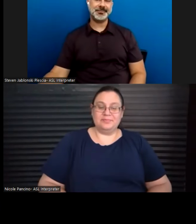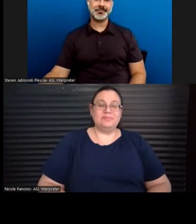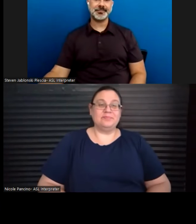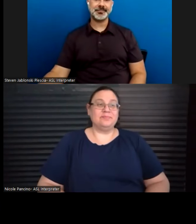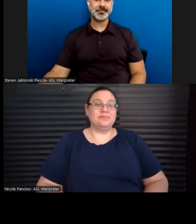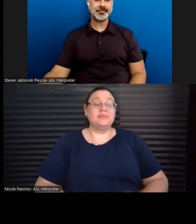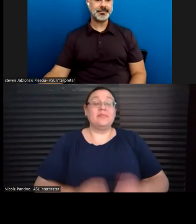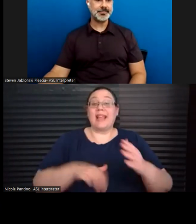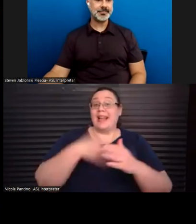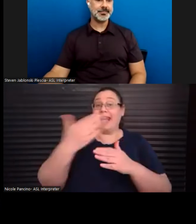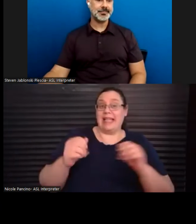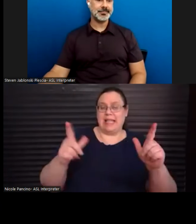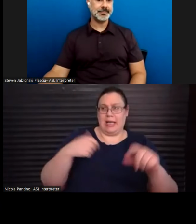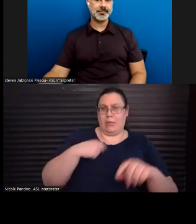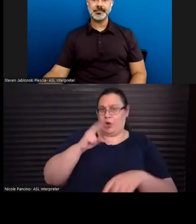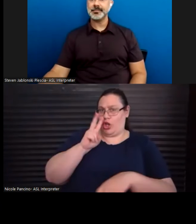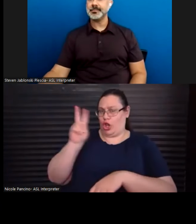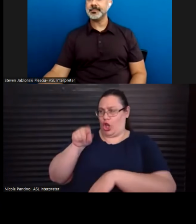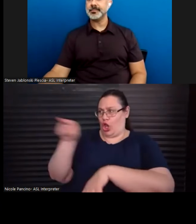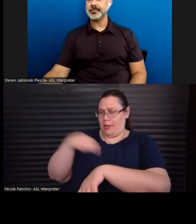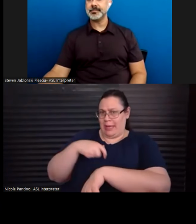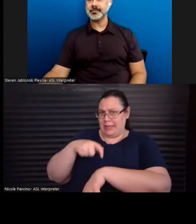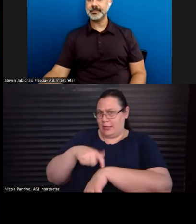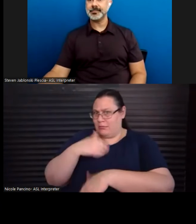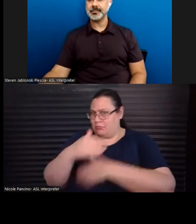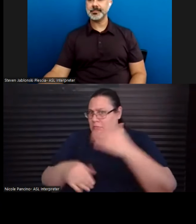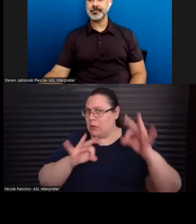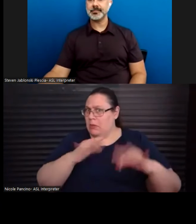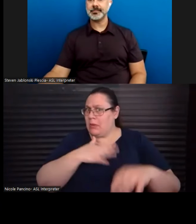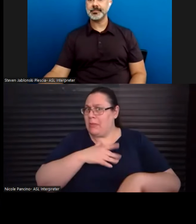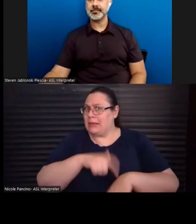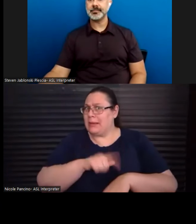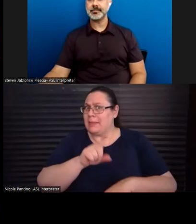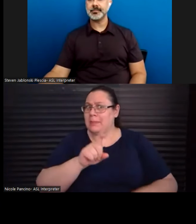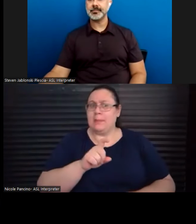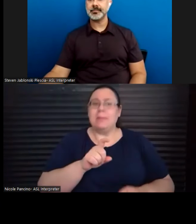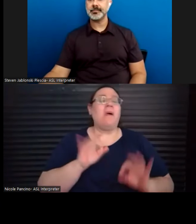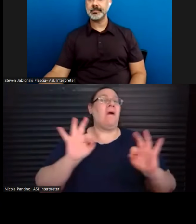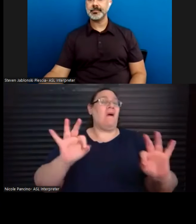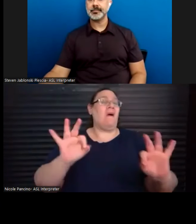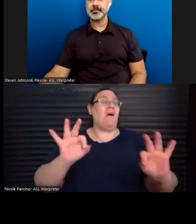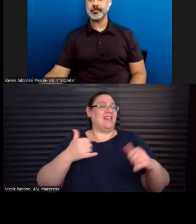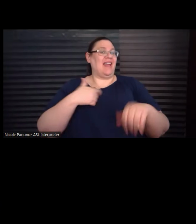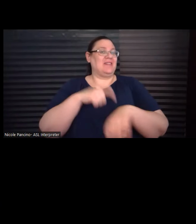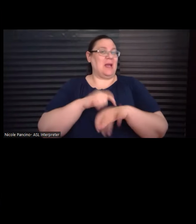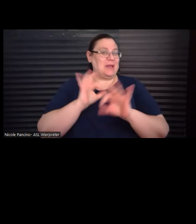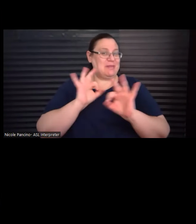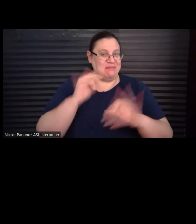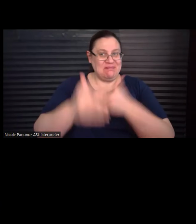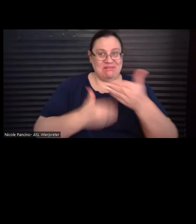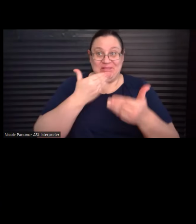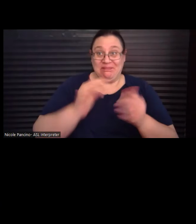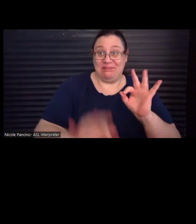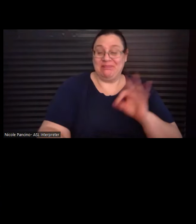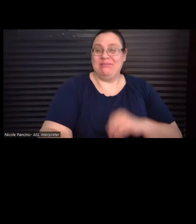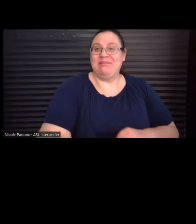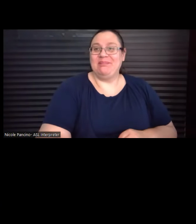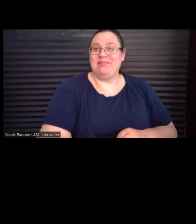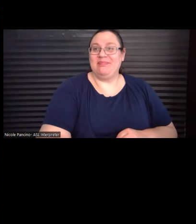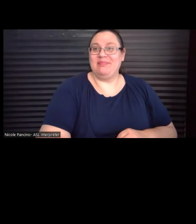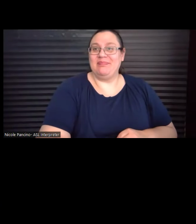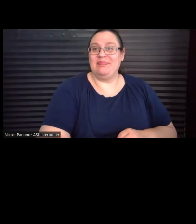check my time. How am I doing here? I've got time. We're doing good. Okay. So the next